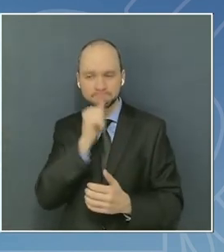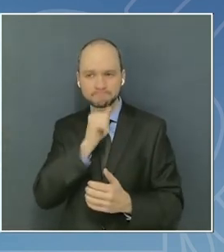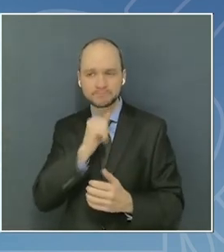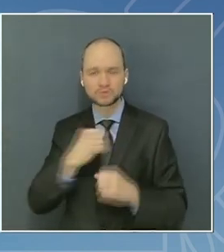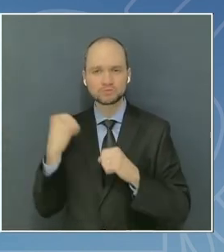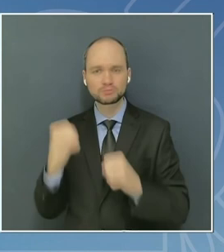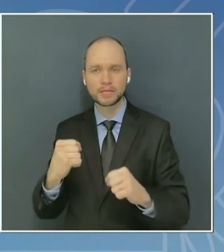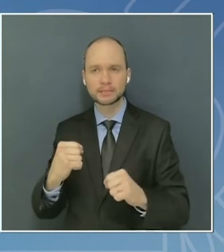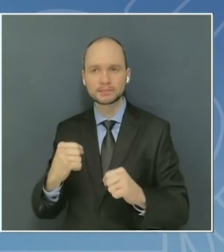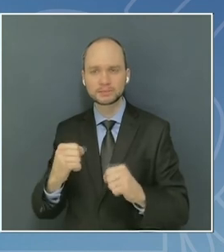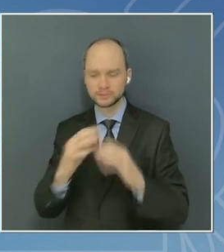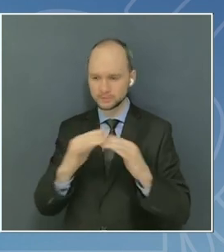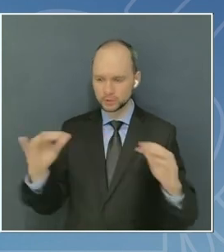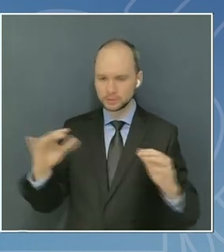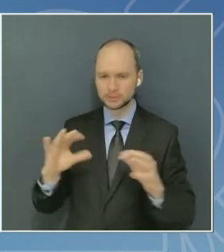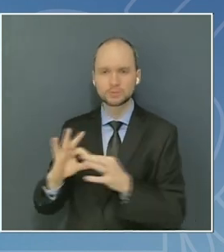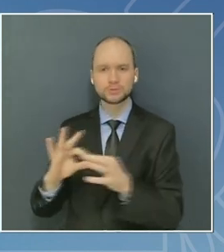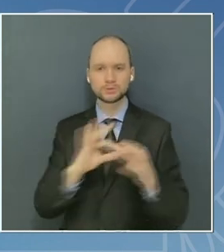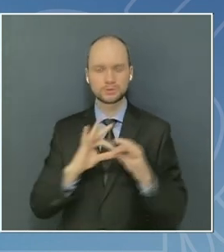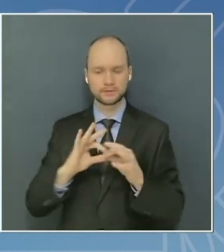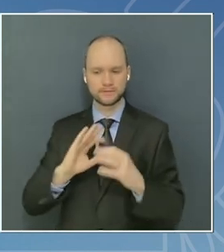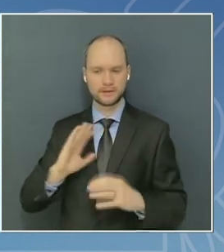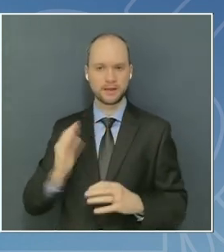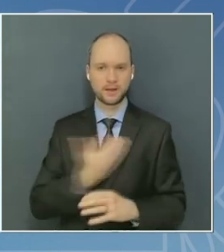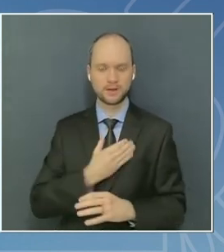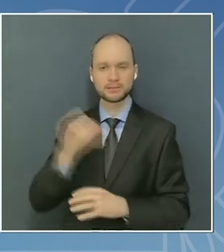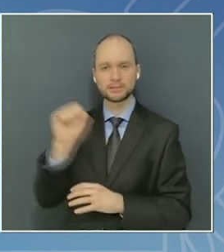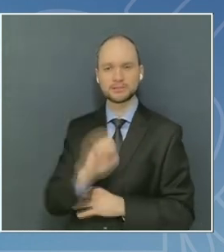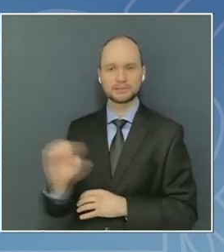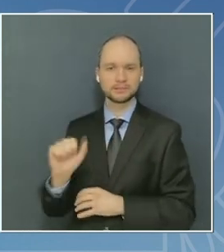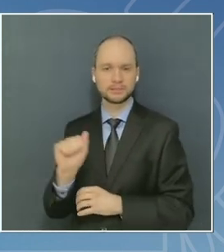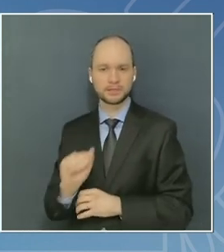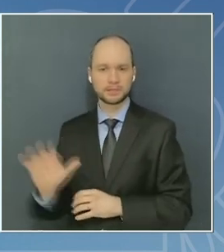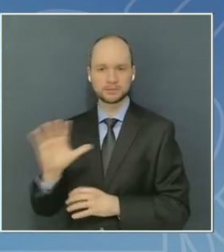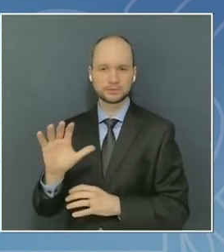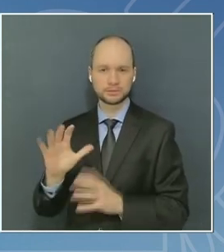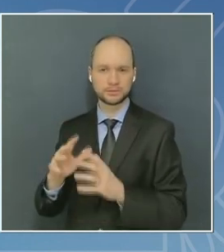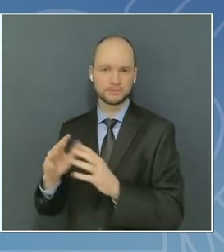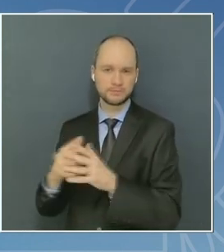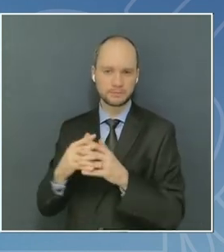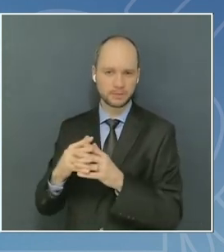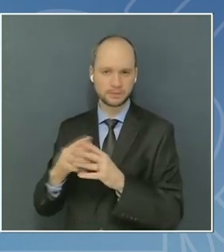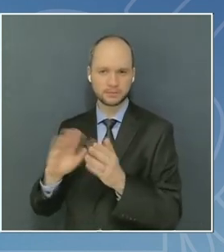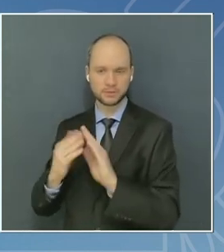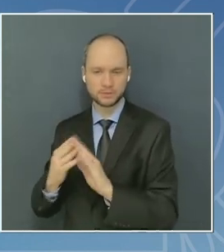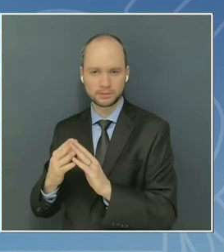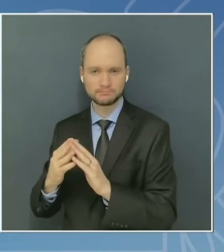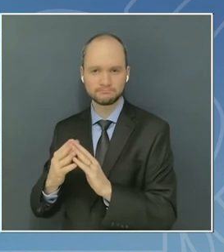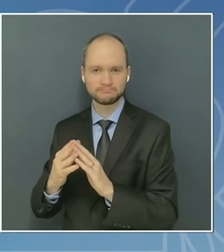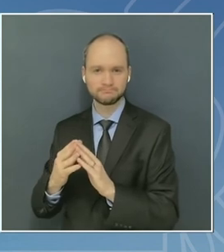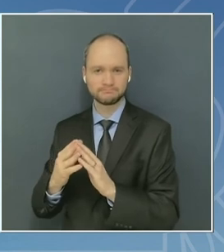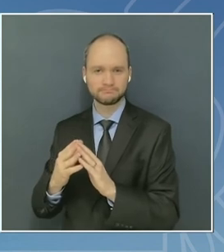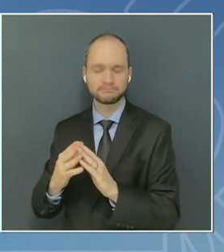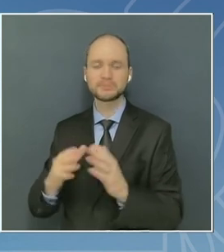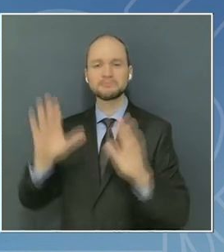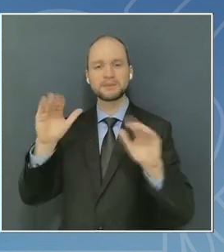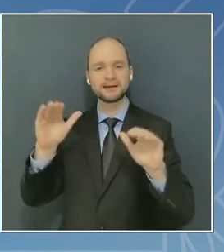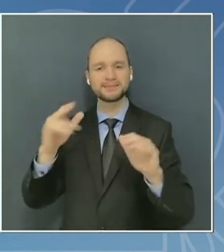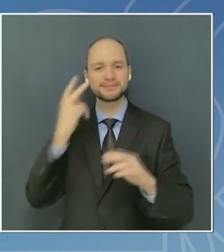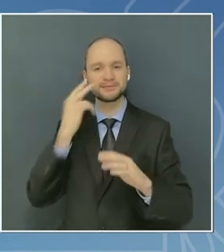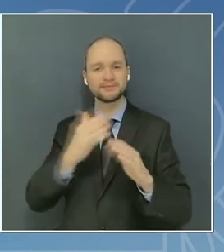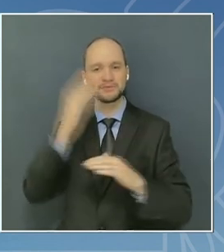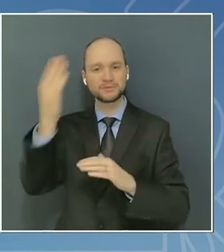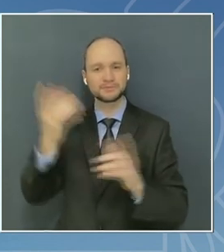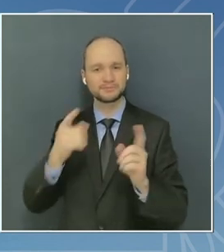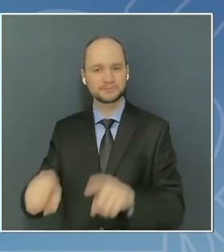diversity, and unity of the Southeast Asian American community. Goodbye for now, and we'll see you on a future event. Thank you.